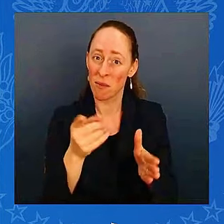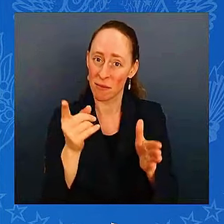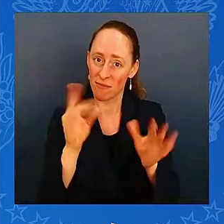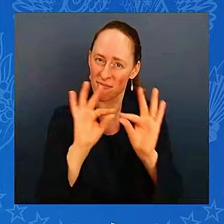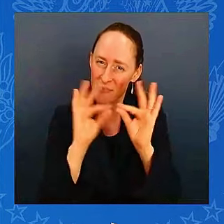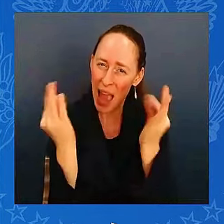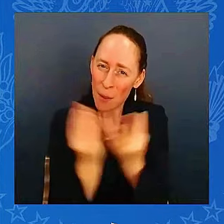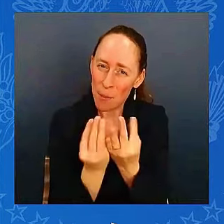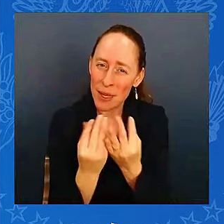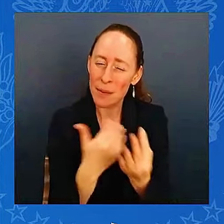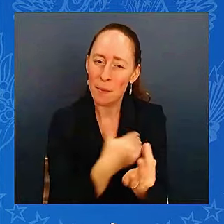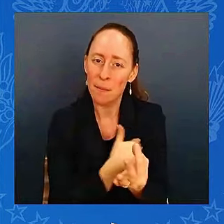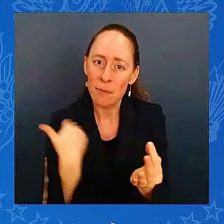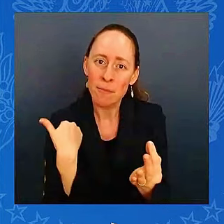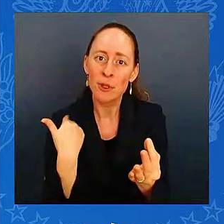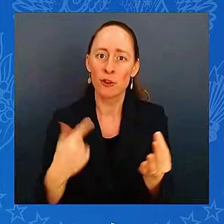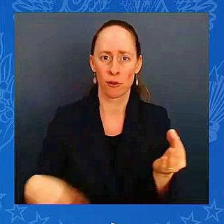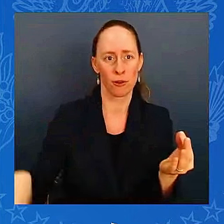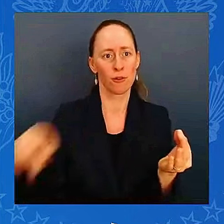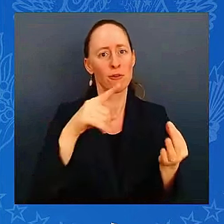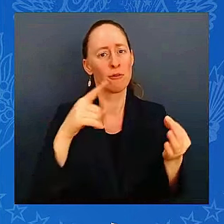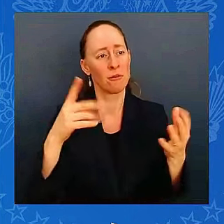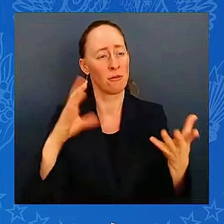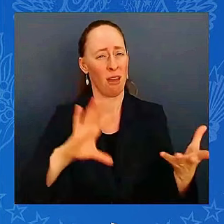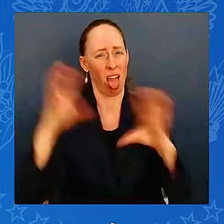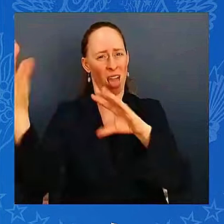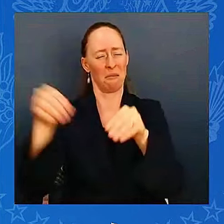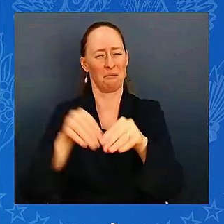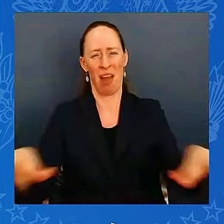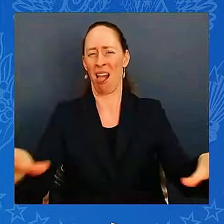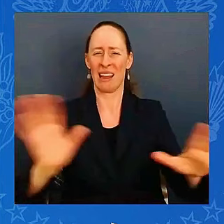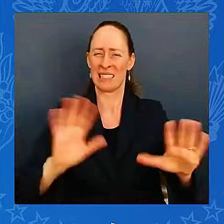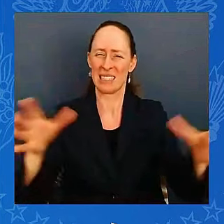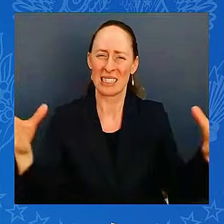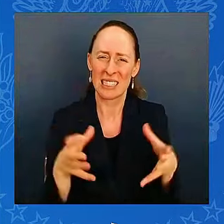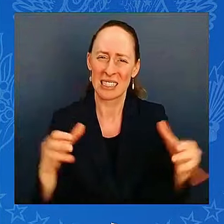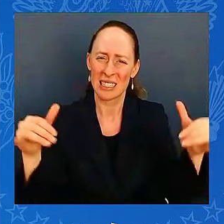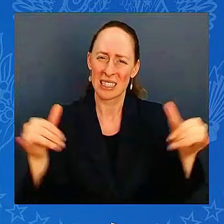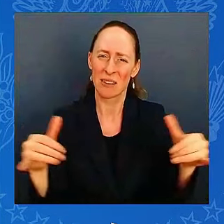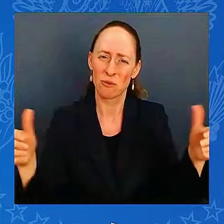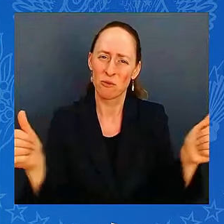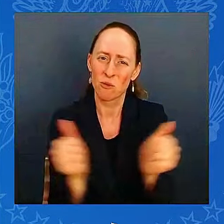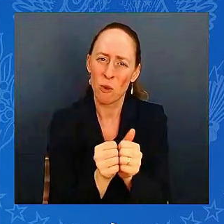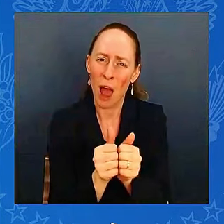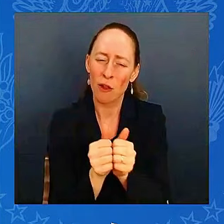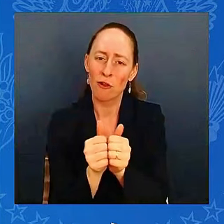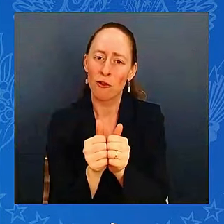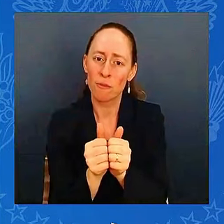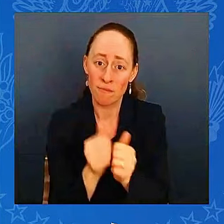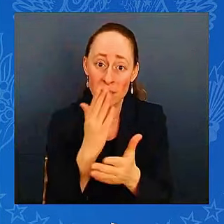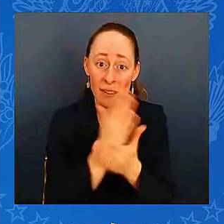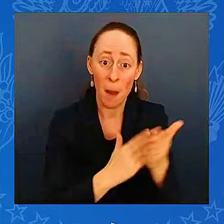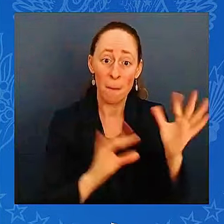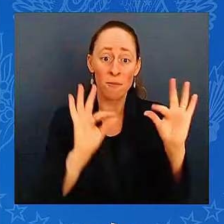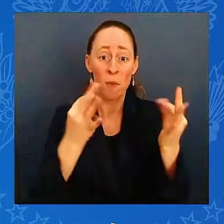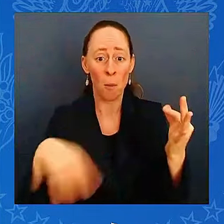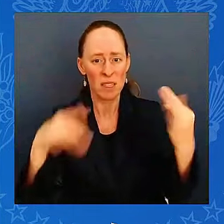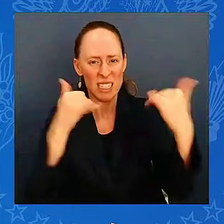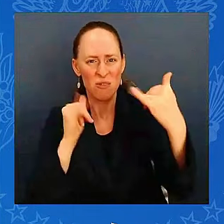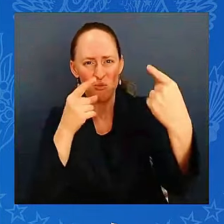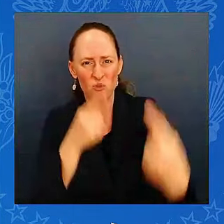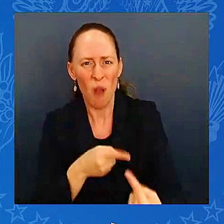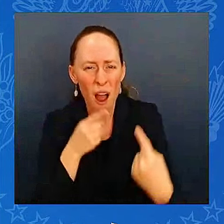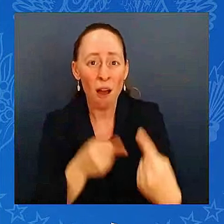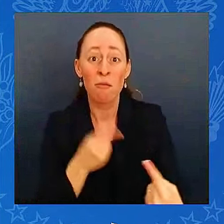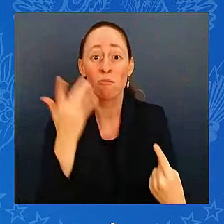are kept whole, but there are too many that are still dying. There's so much more that needs to be done. So